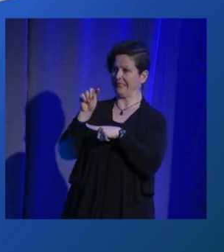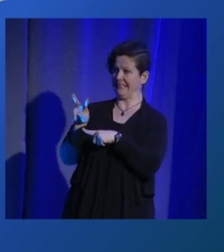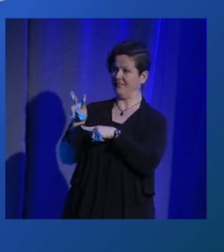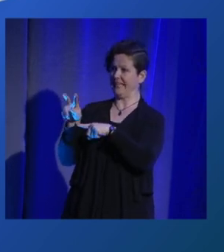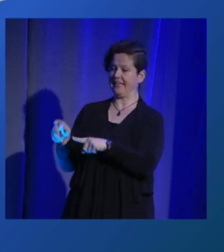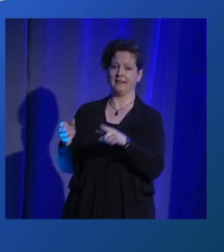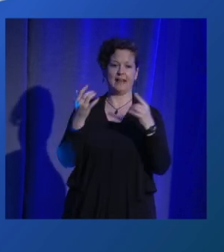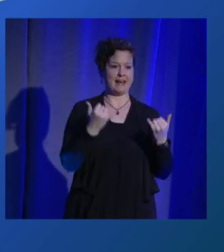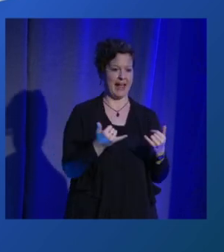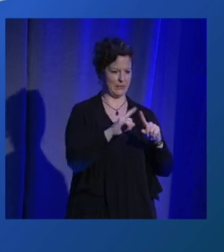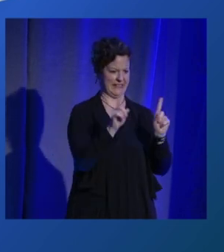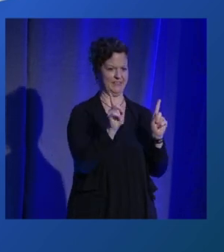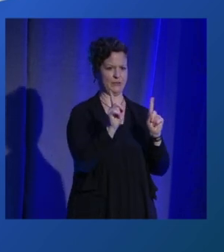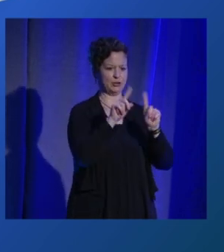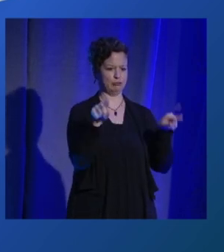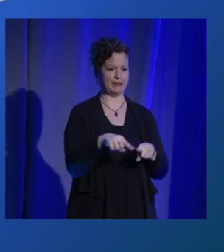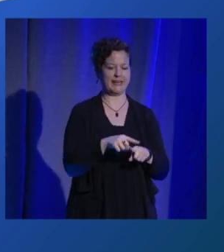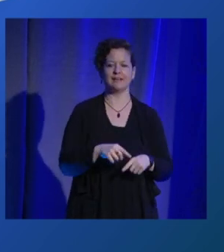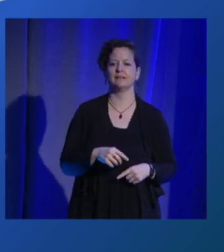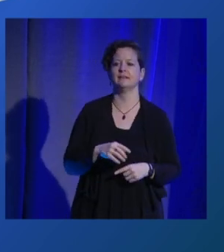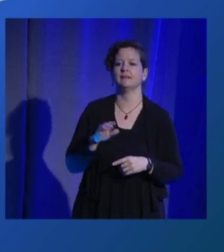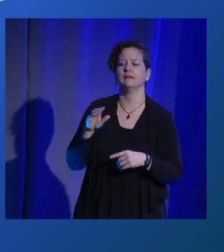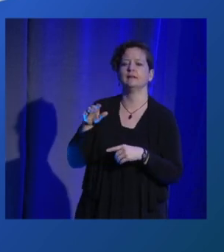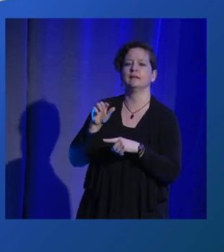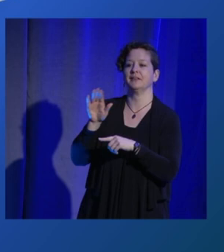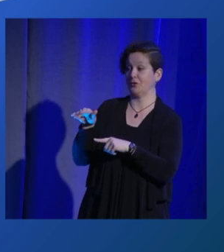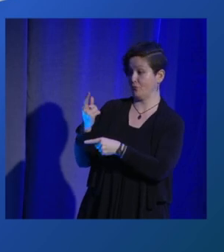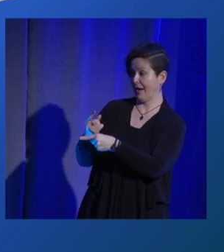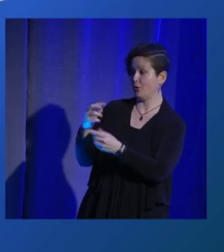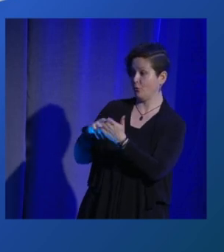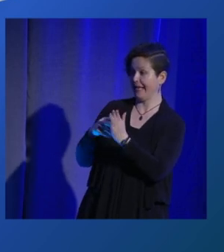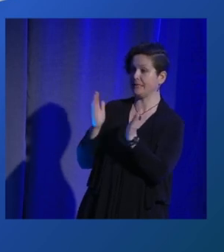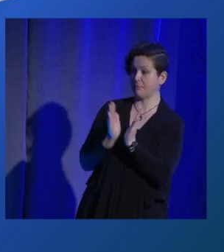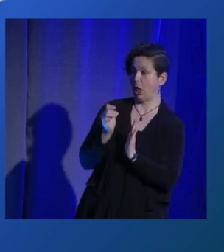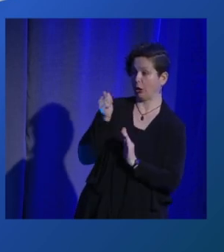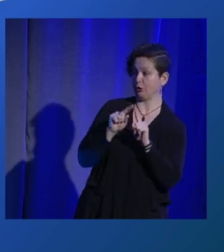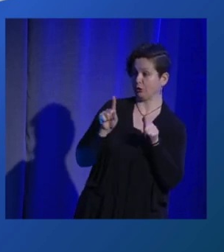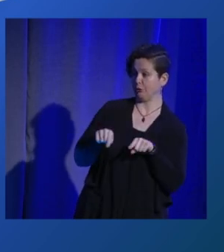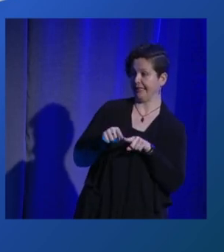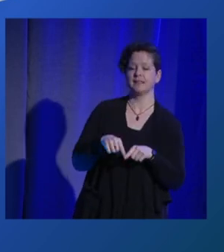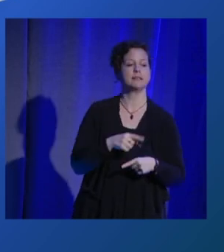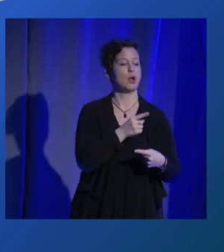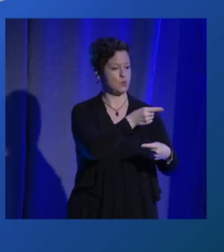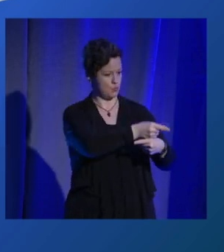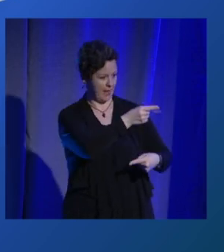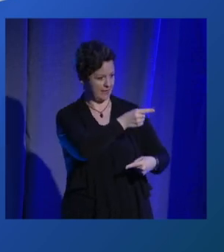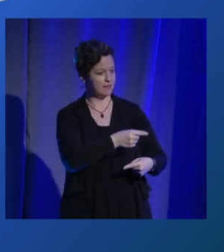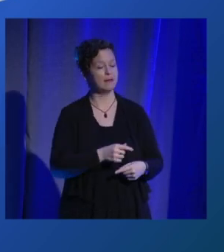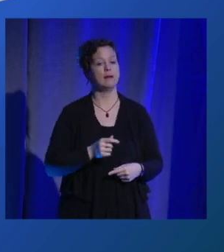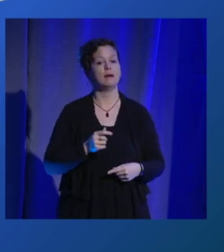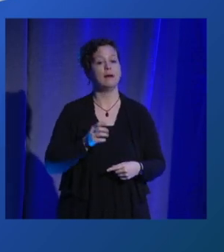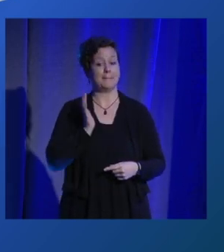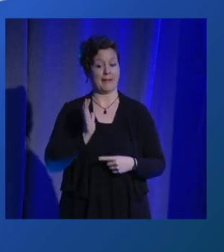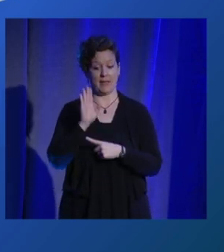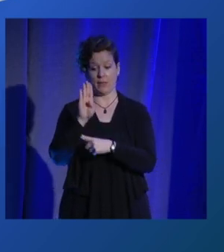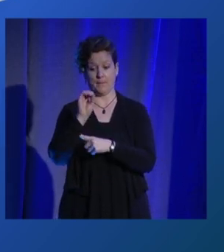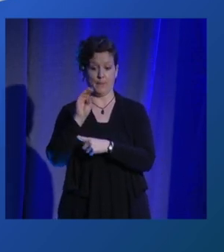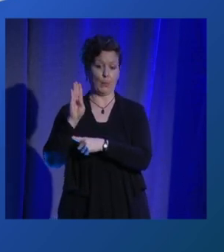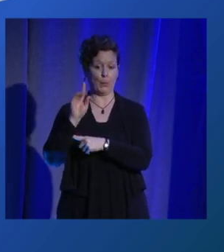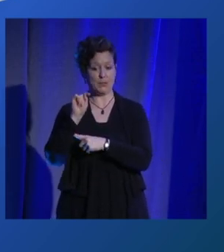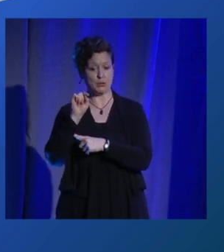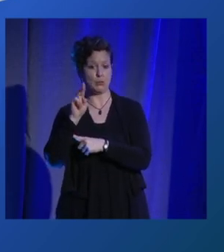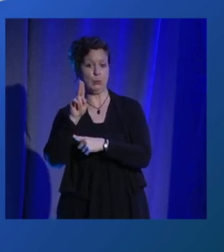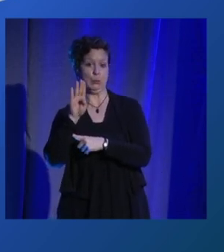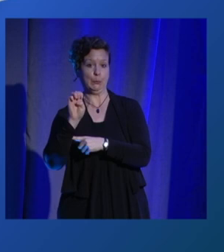smaller screen to the smaller screen the difference is we didn't rely on the boob Tu to make real-time decisions right